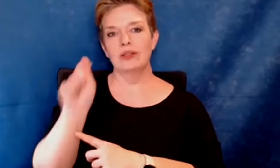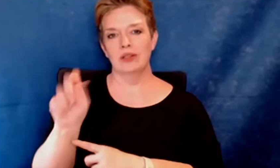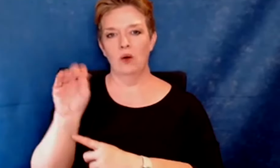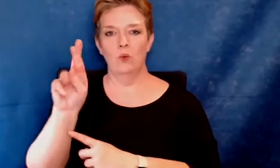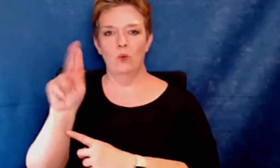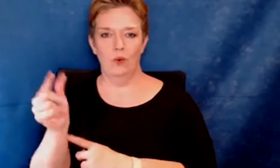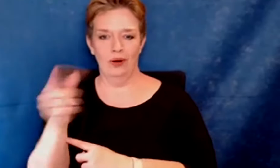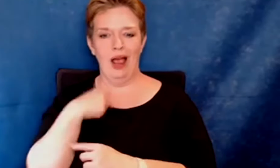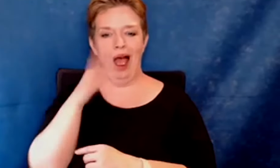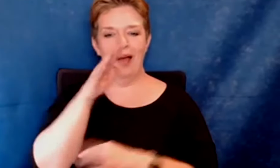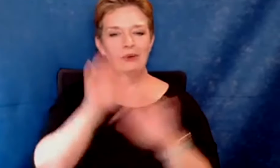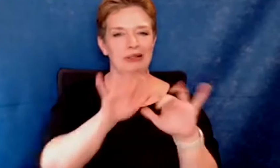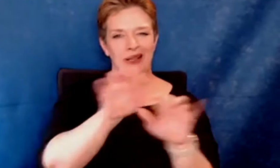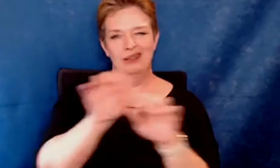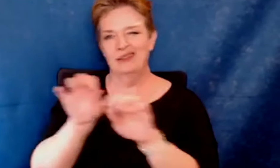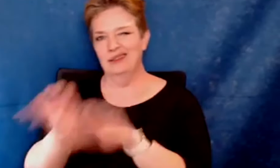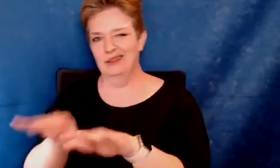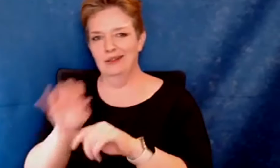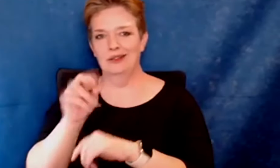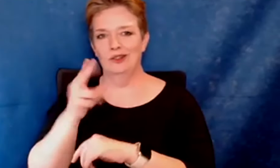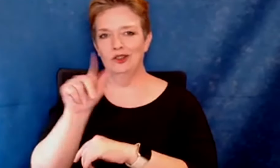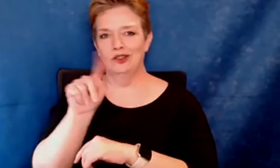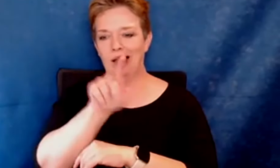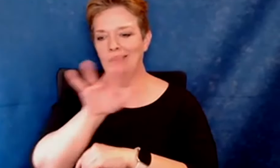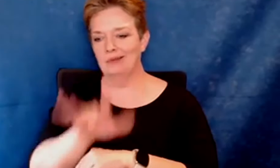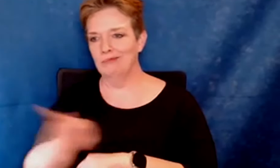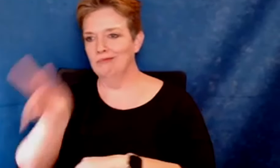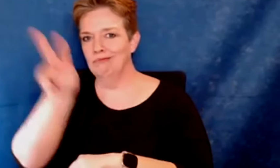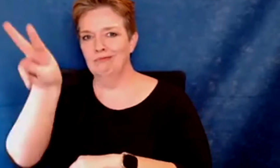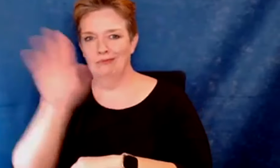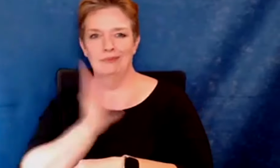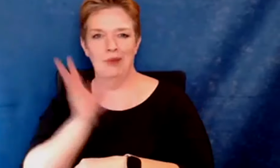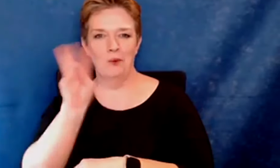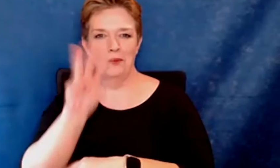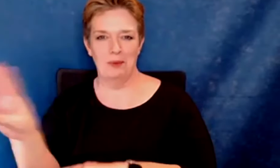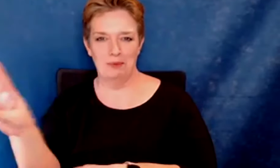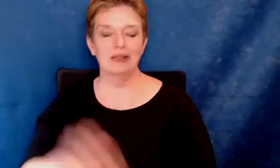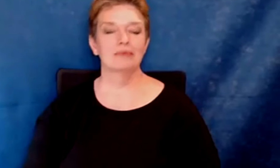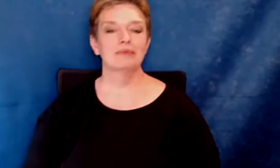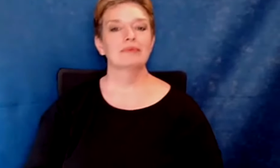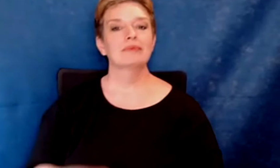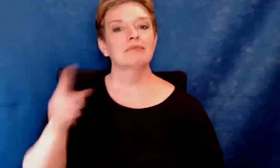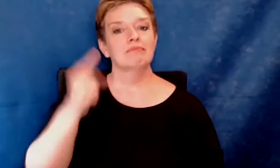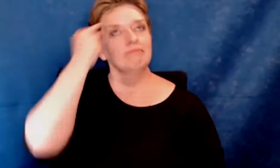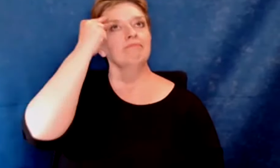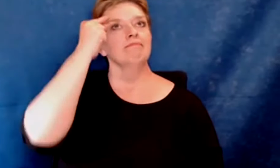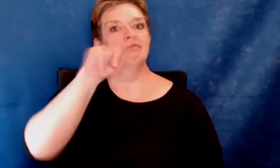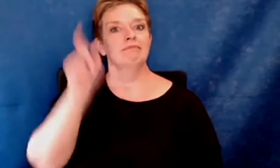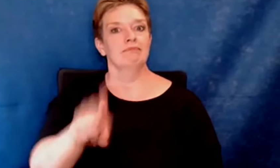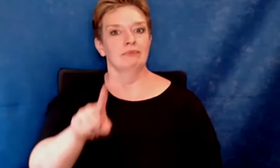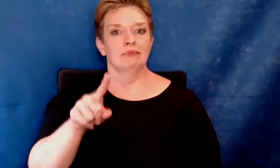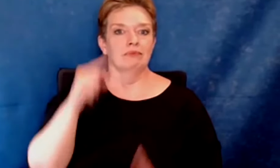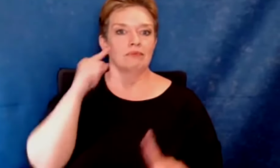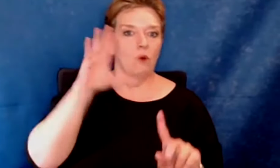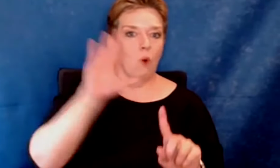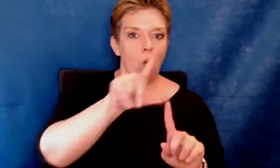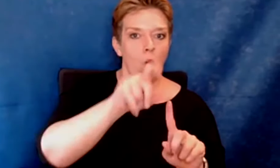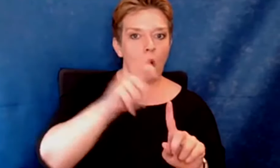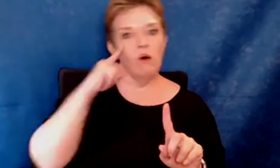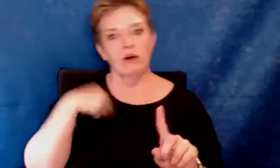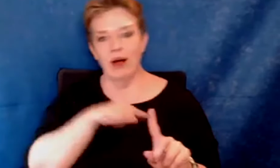website more easily. And if anyone has any questions for Cole, feel free to reach out to us and we'll pass it